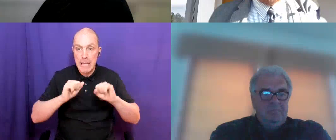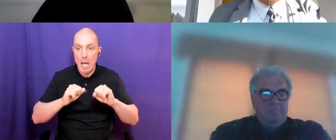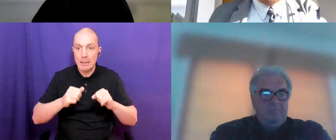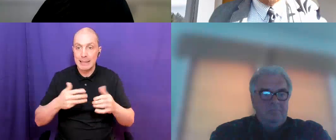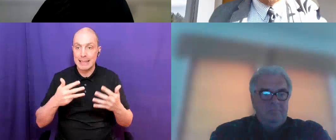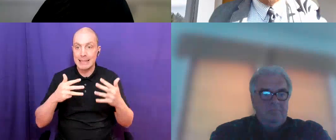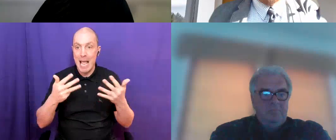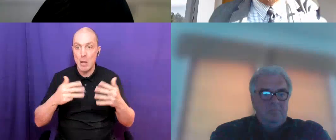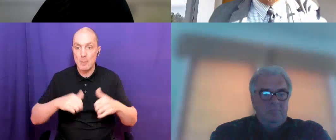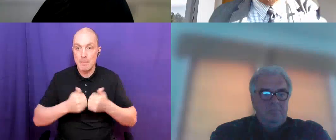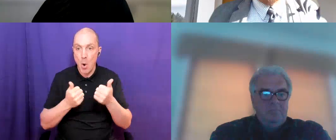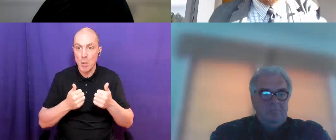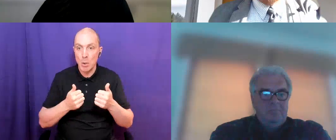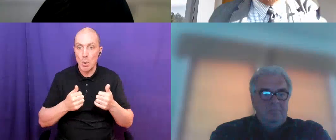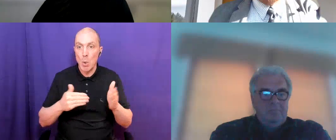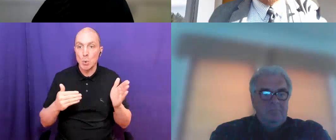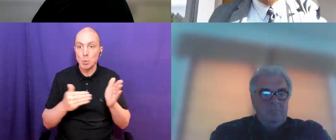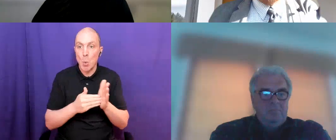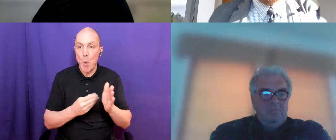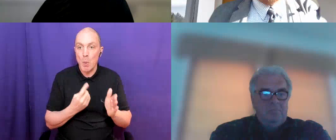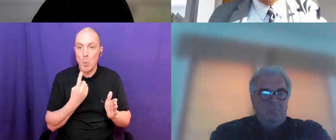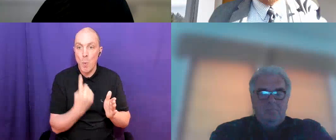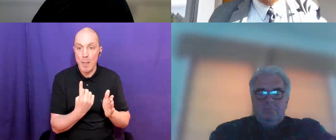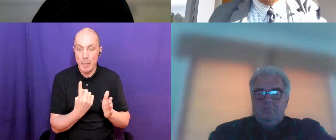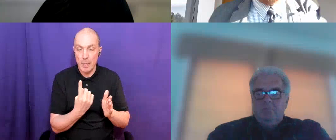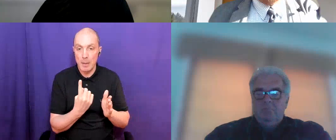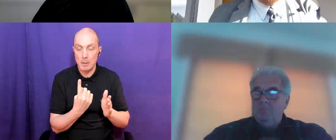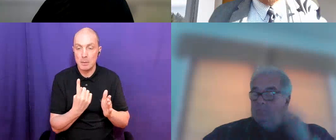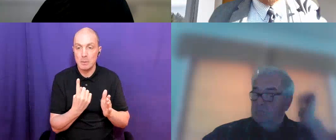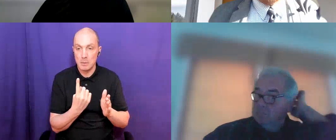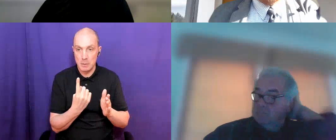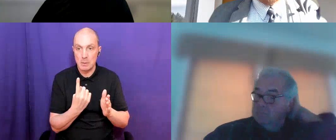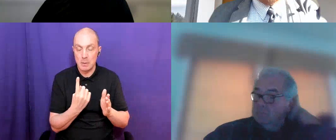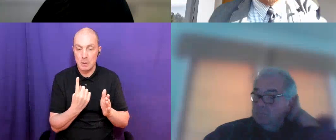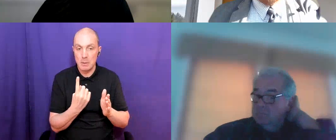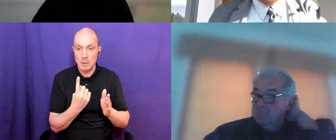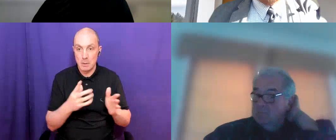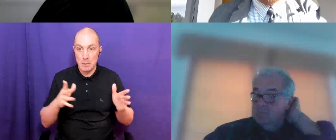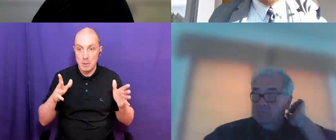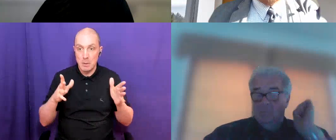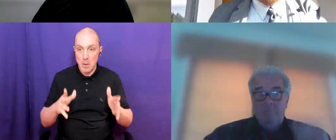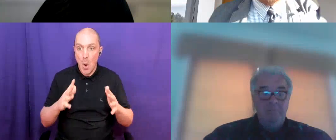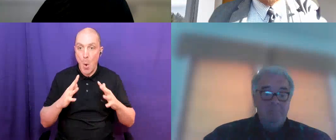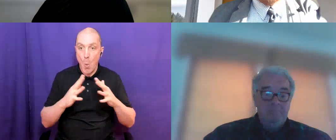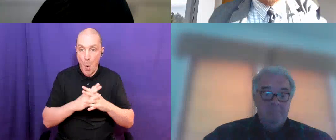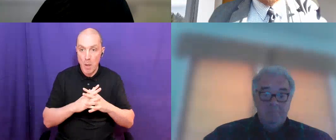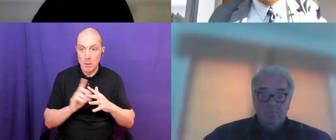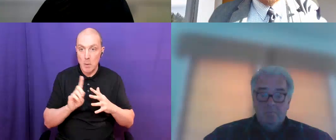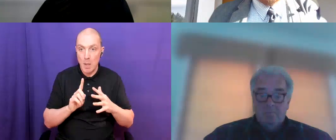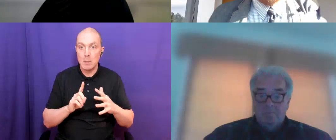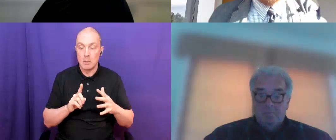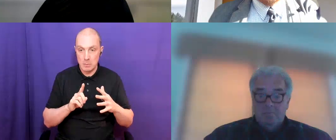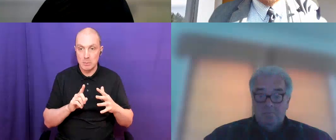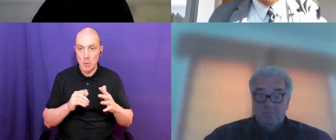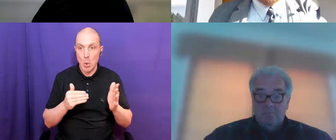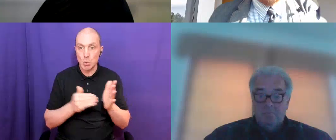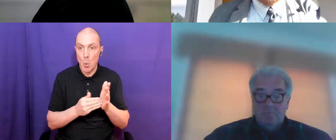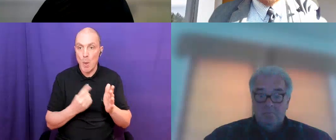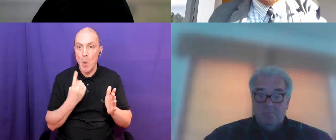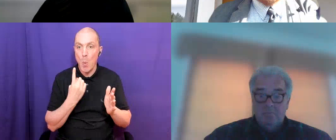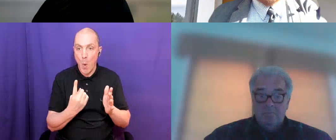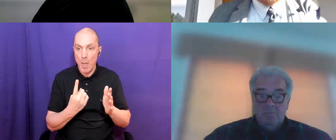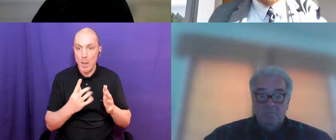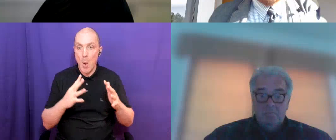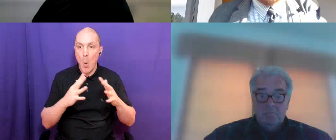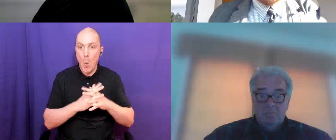AM. Zone 1 will have the following wards in order. Zone 1 will have